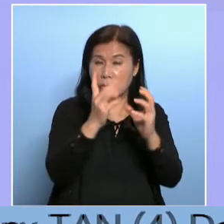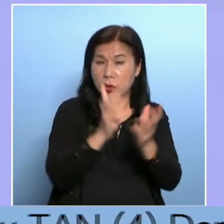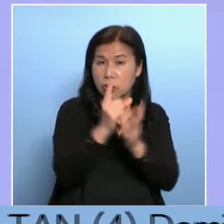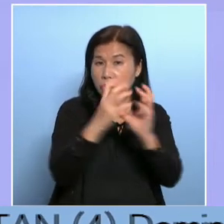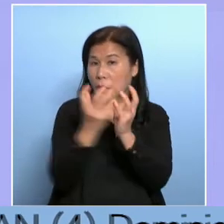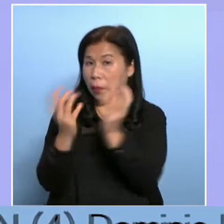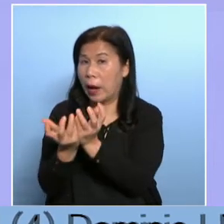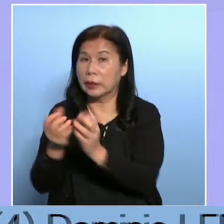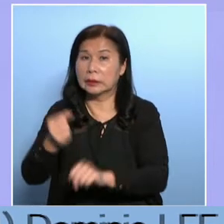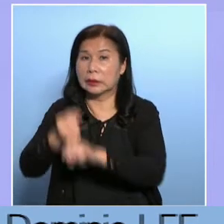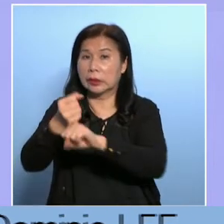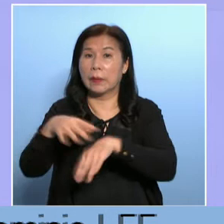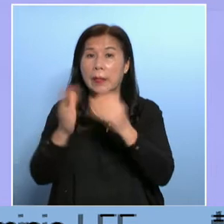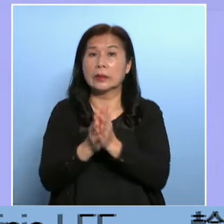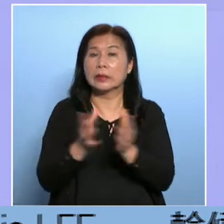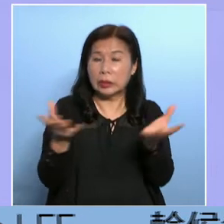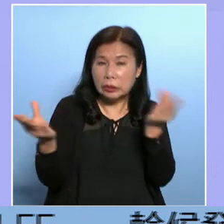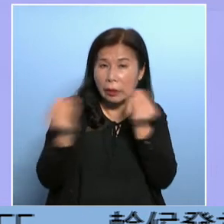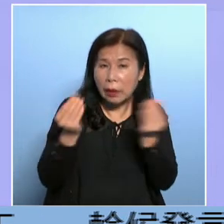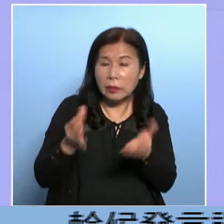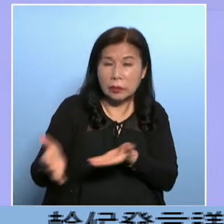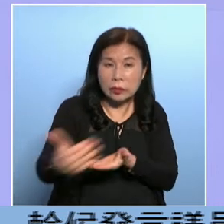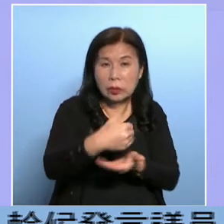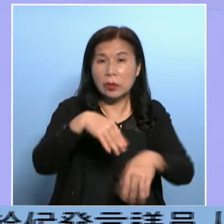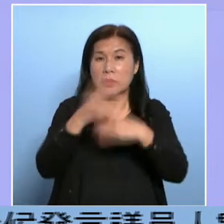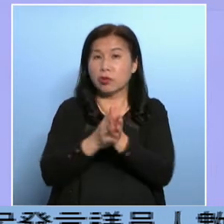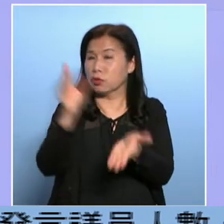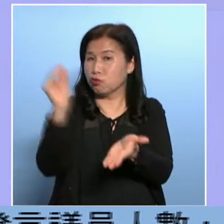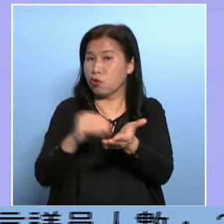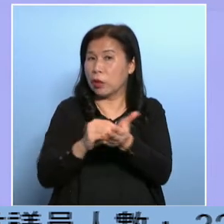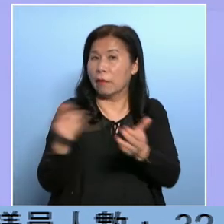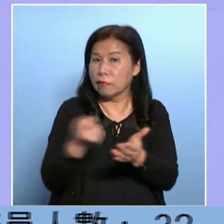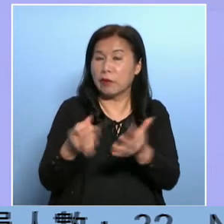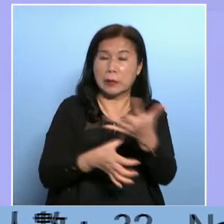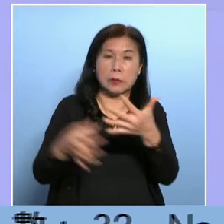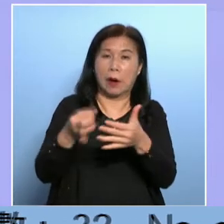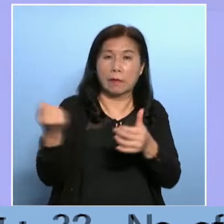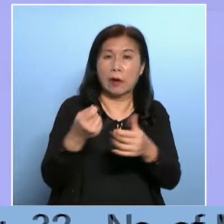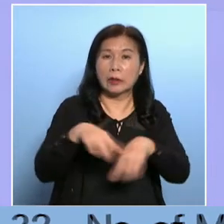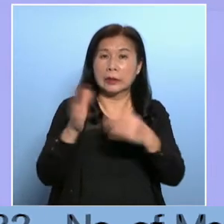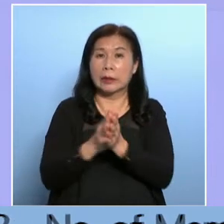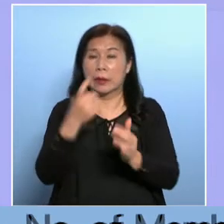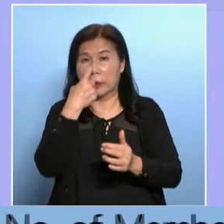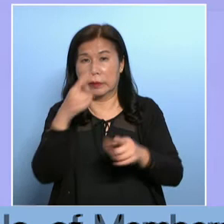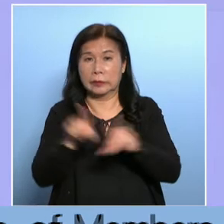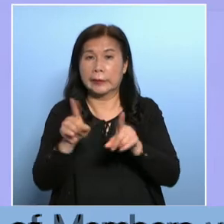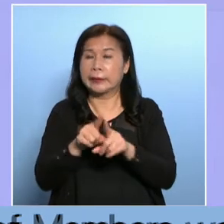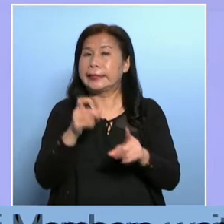With the support of the 5 task forces, we will adopt a lot of decisive and aggressive